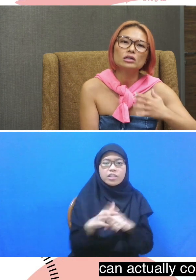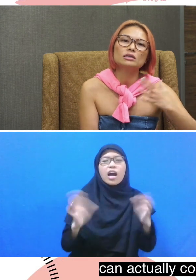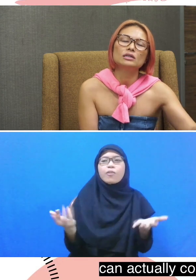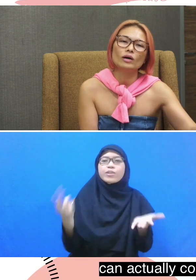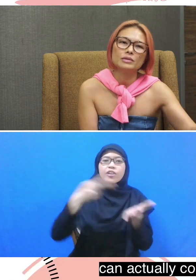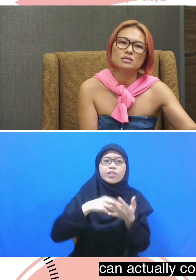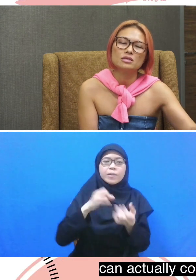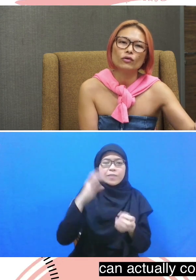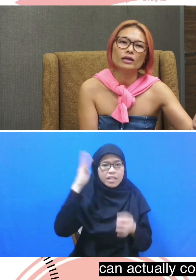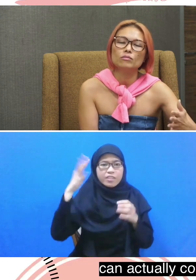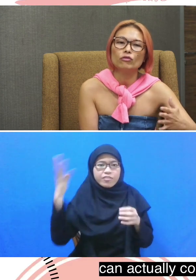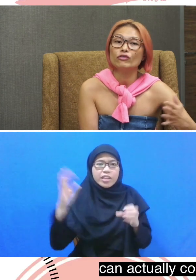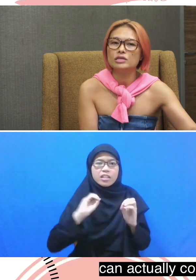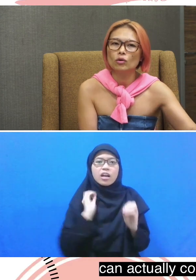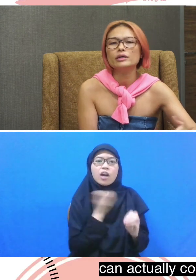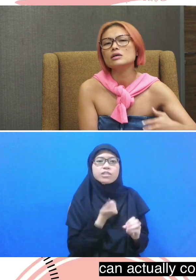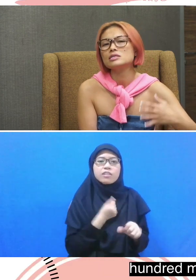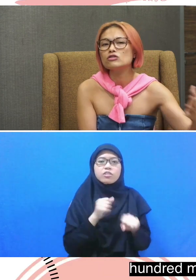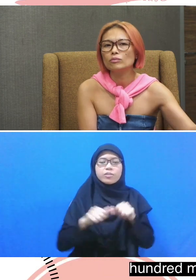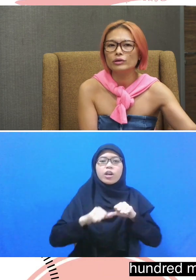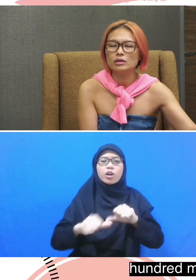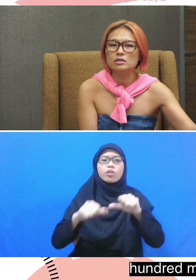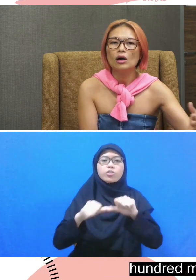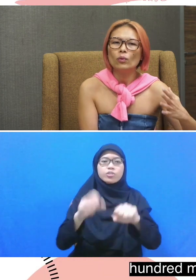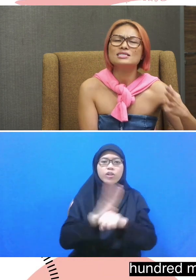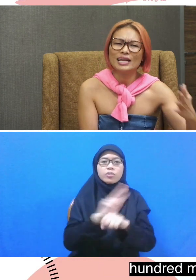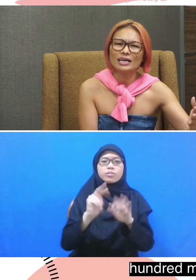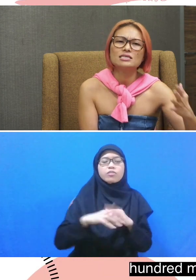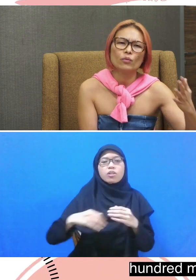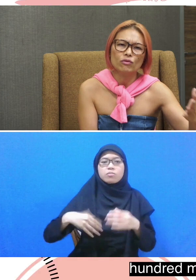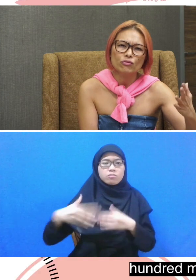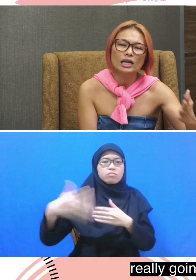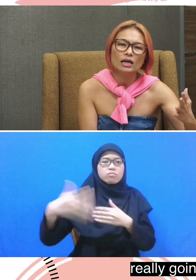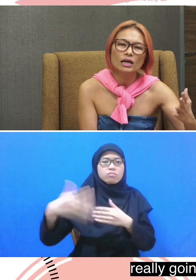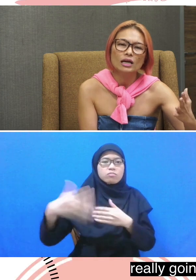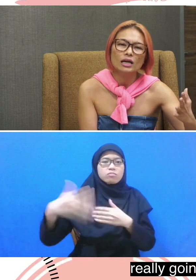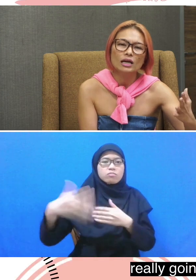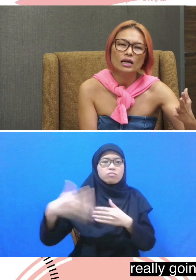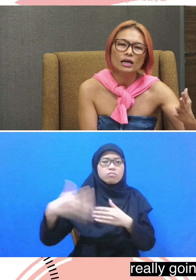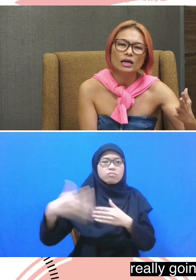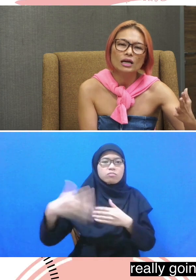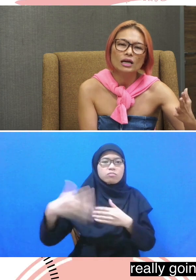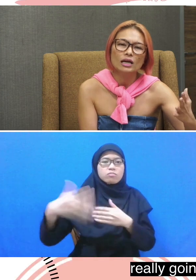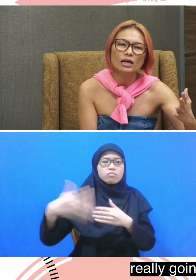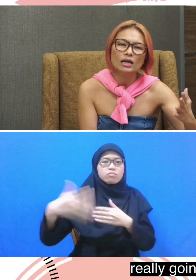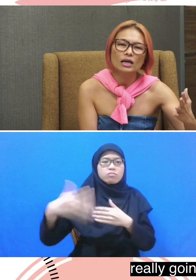can actually continue our business for another more 50 more years, 100 more years? What is the legacy that we are really going to